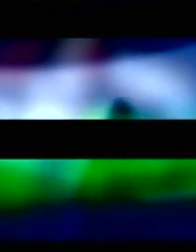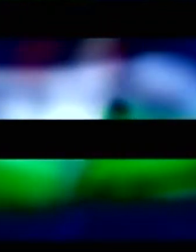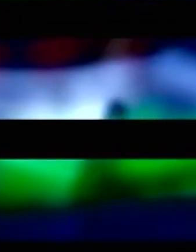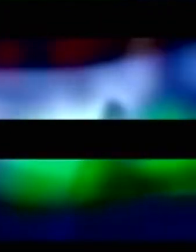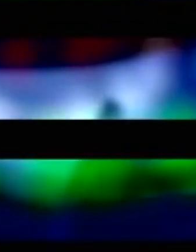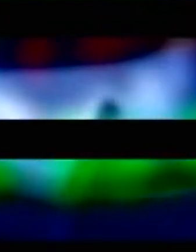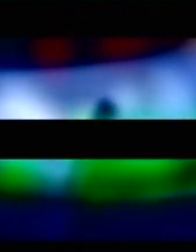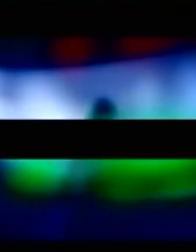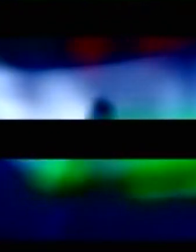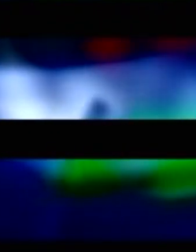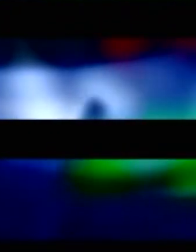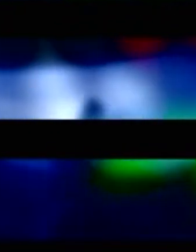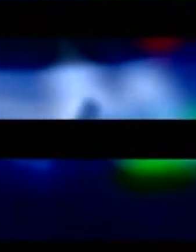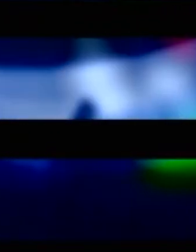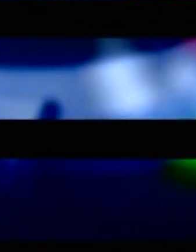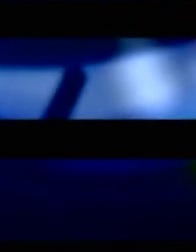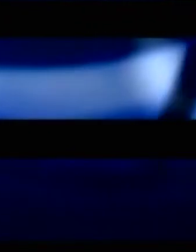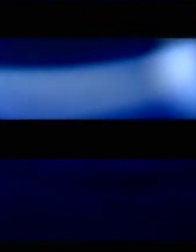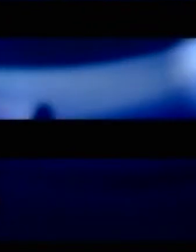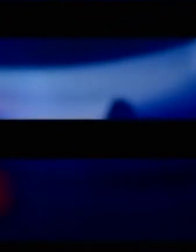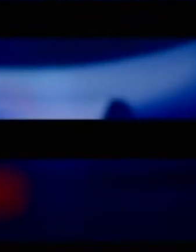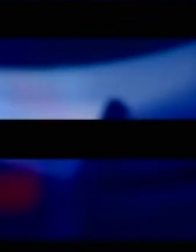leader with